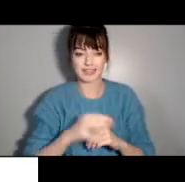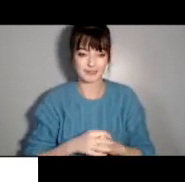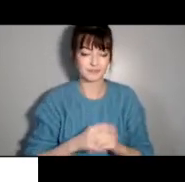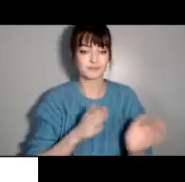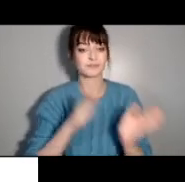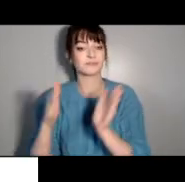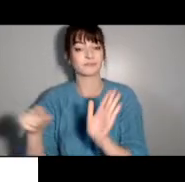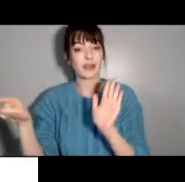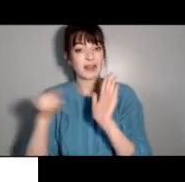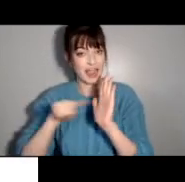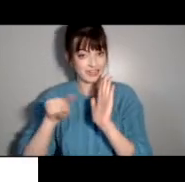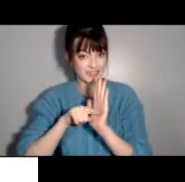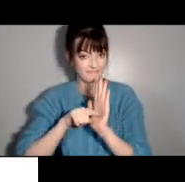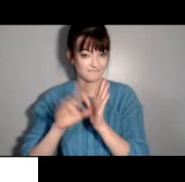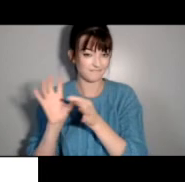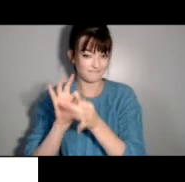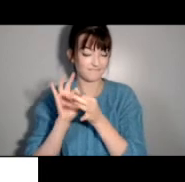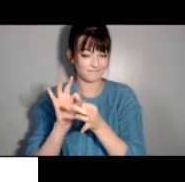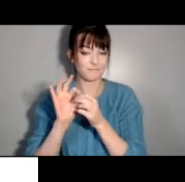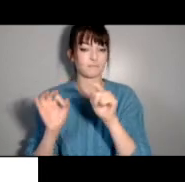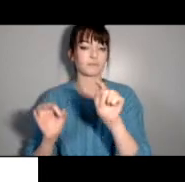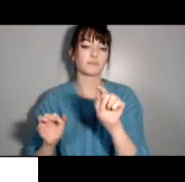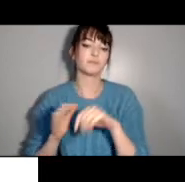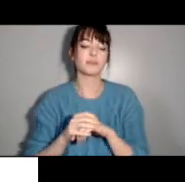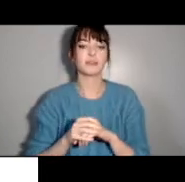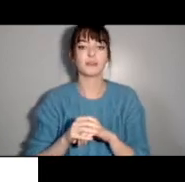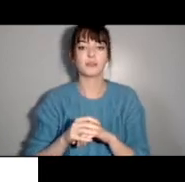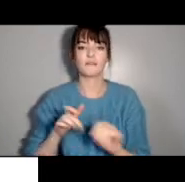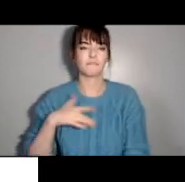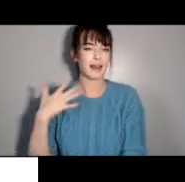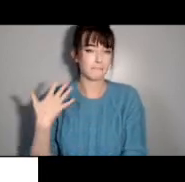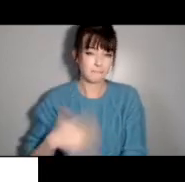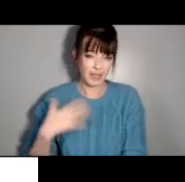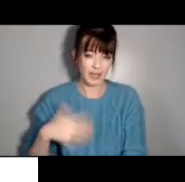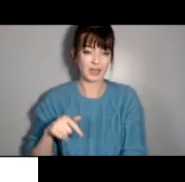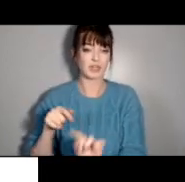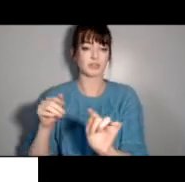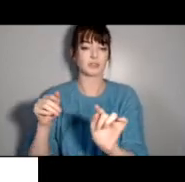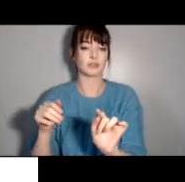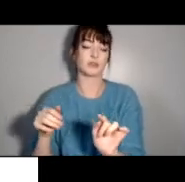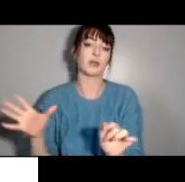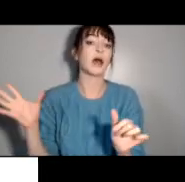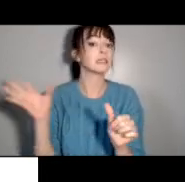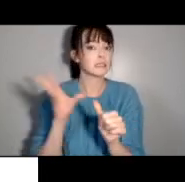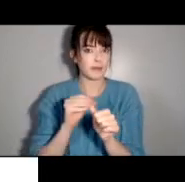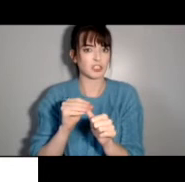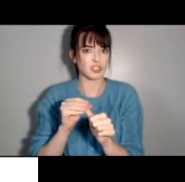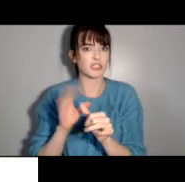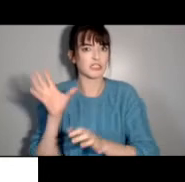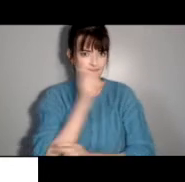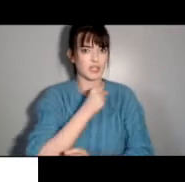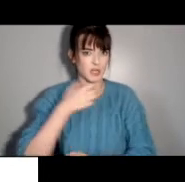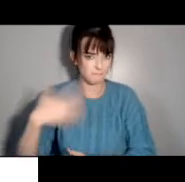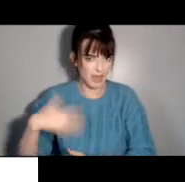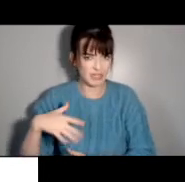Negative correlation was found to be linked to being in pain, and then especially having great pain. So there were two